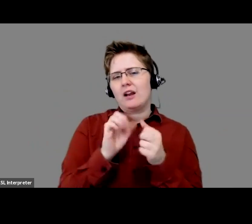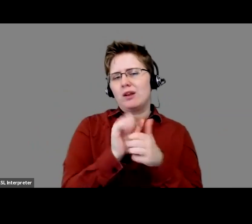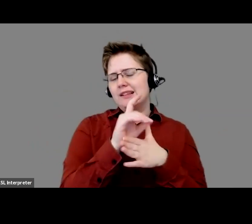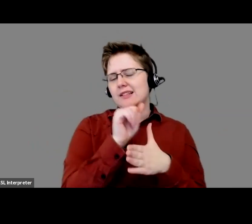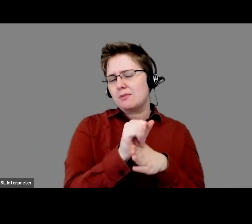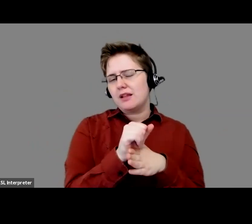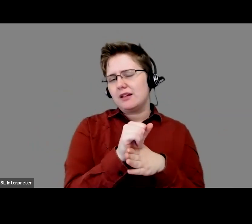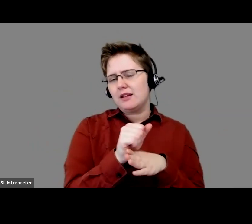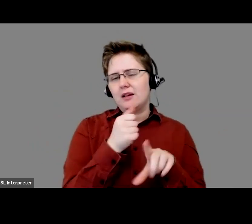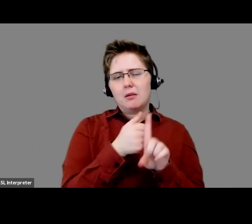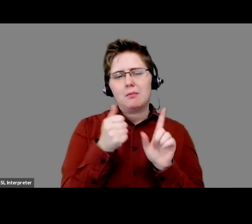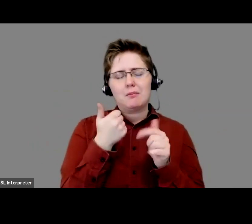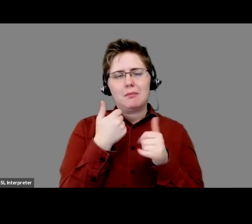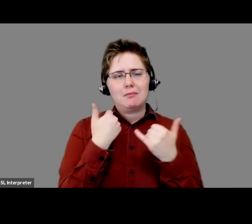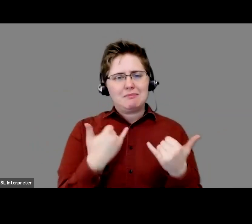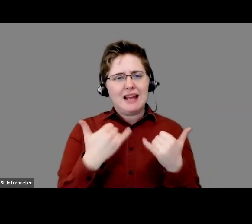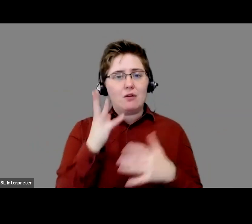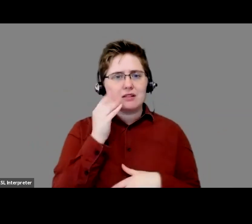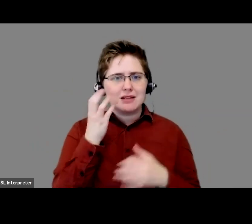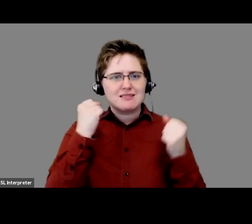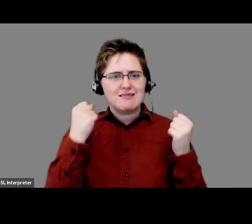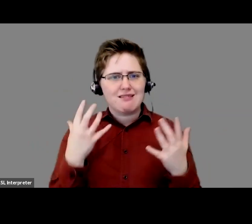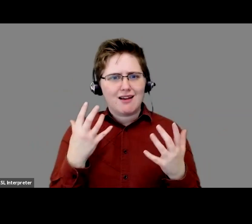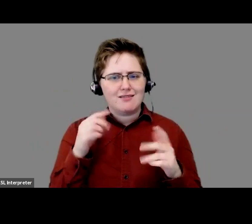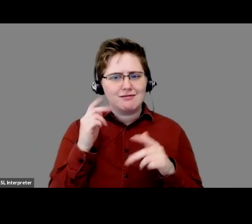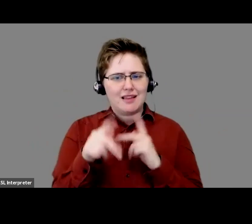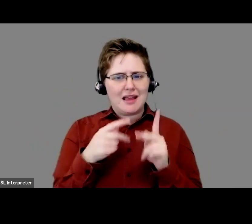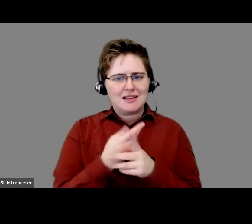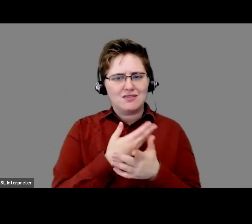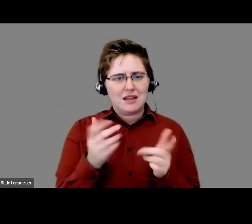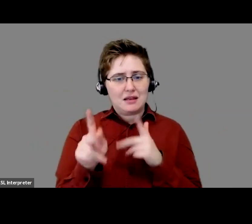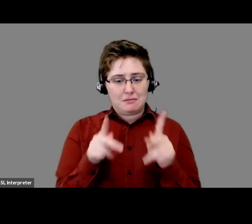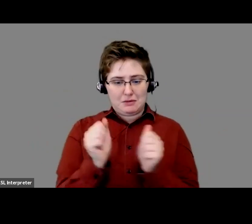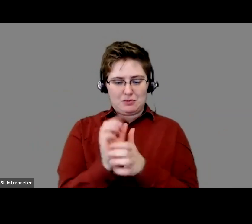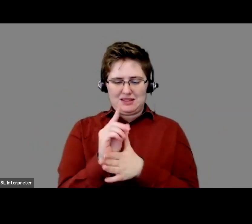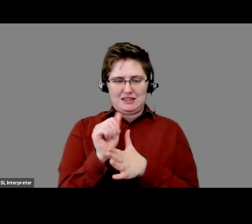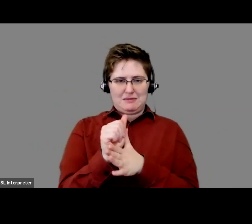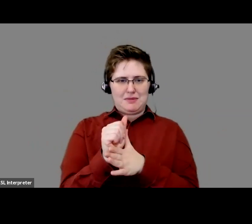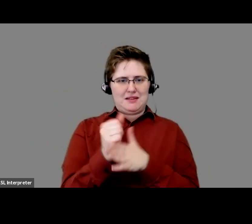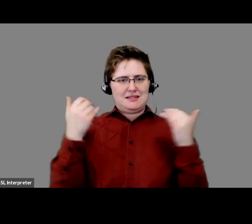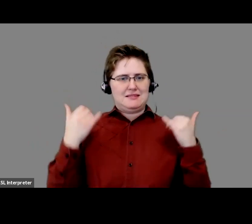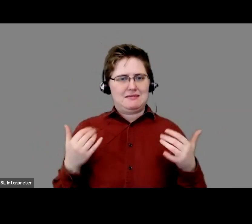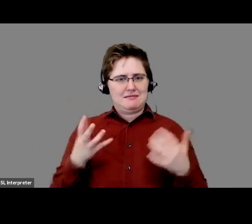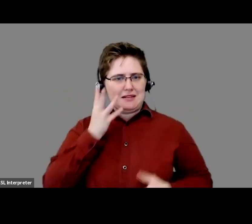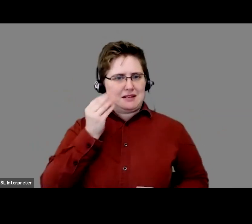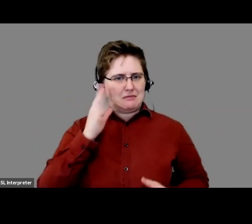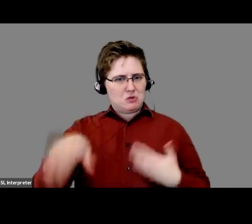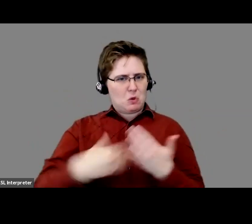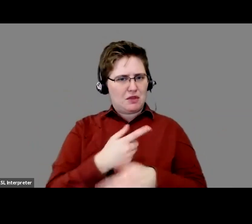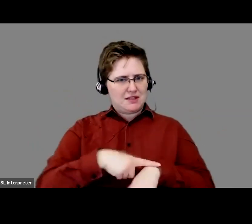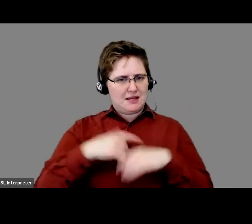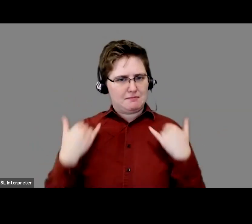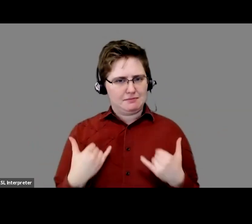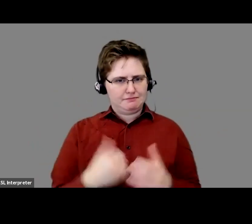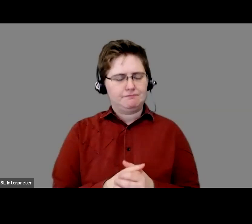disability that are experiencing a lot of the kinds of things that people with disabilities experience all the time. One